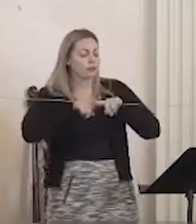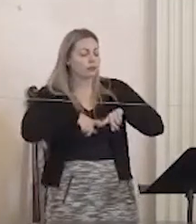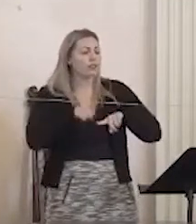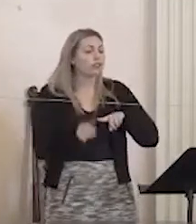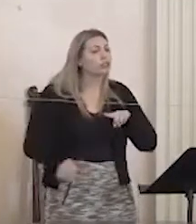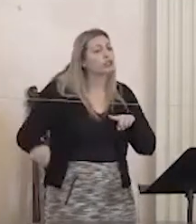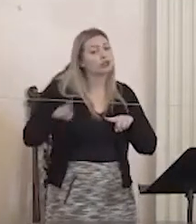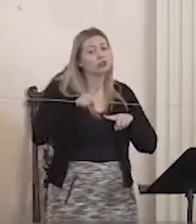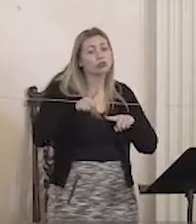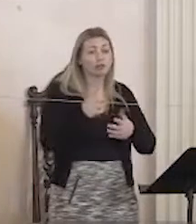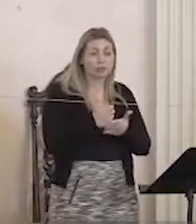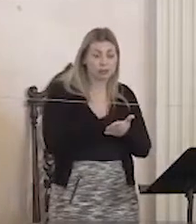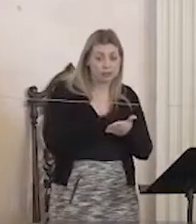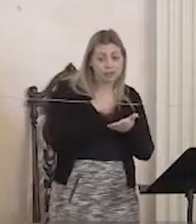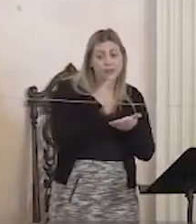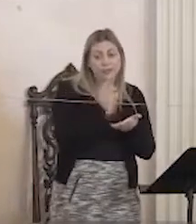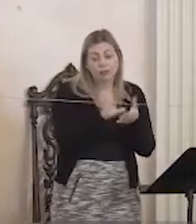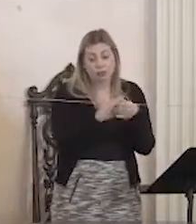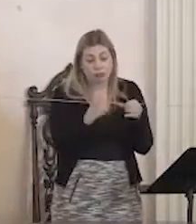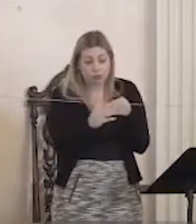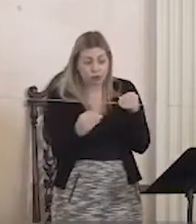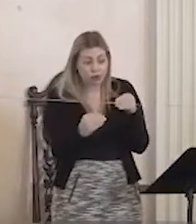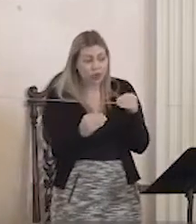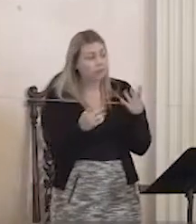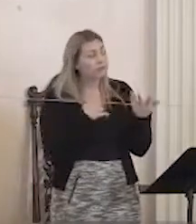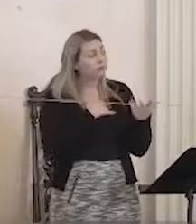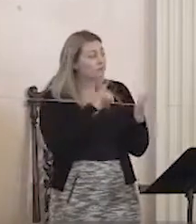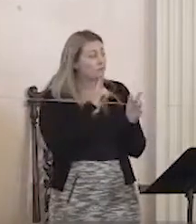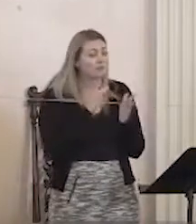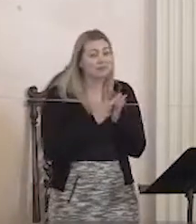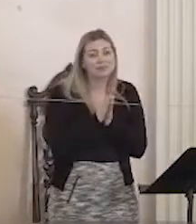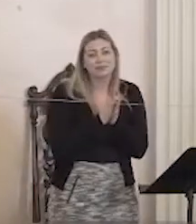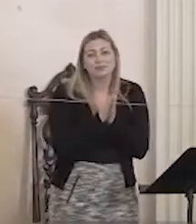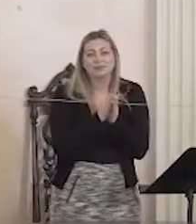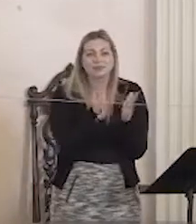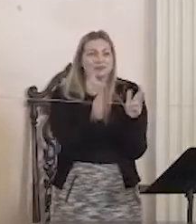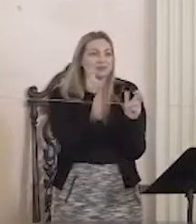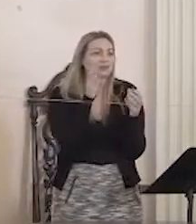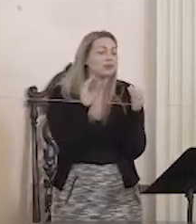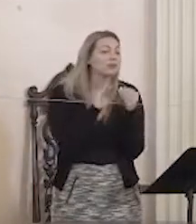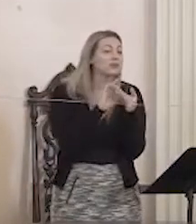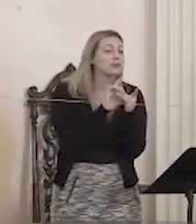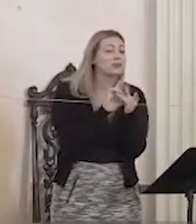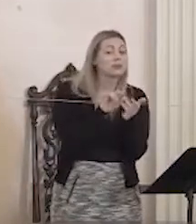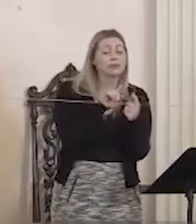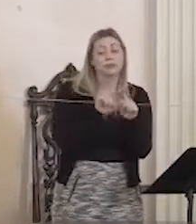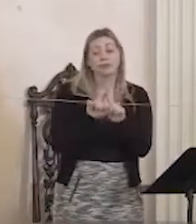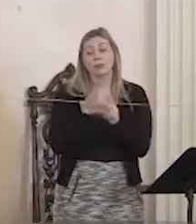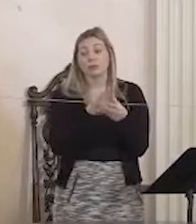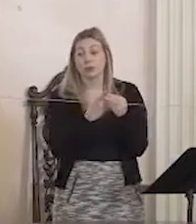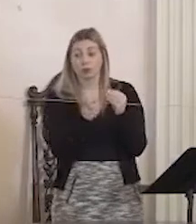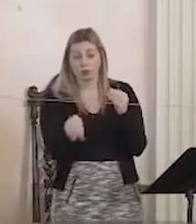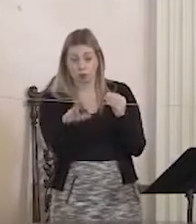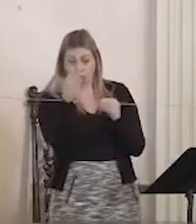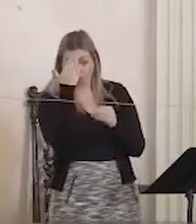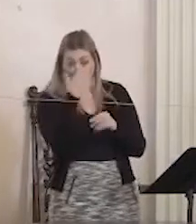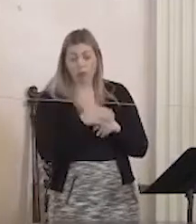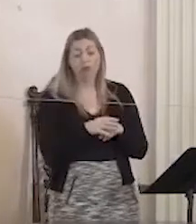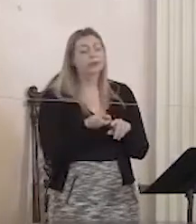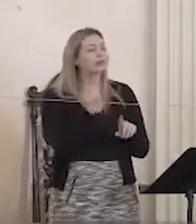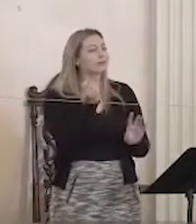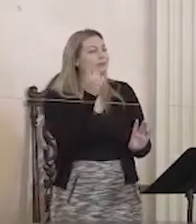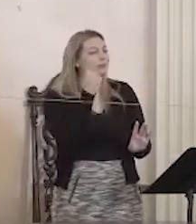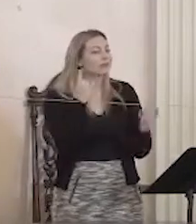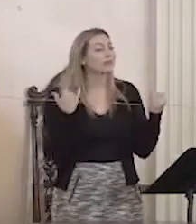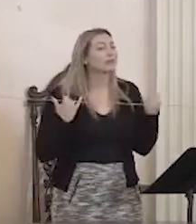help me to tell those stories. I am eager to hear more of those stories. But